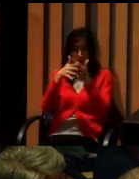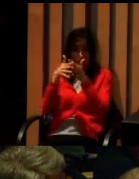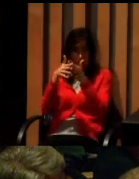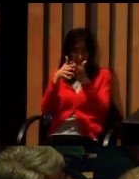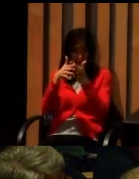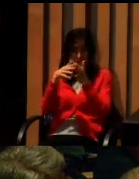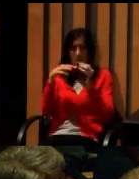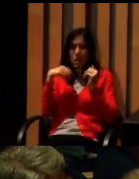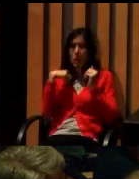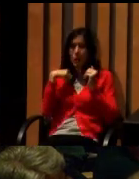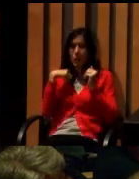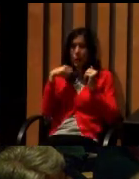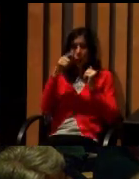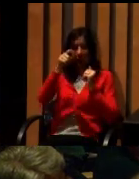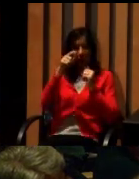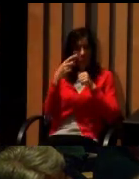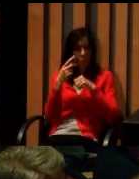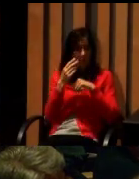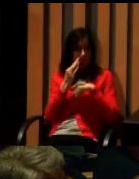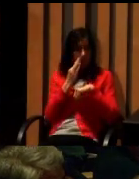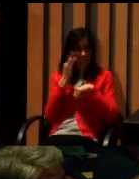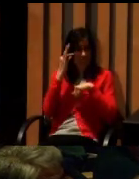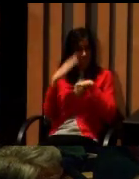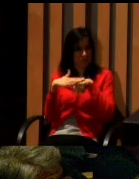like the Incas, which I partially am,